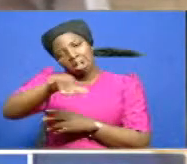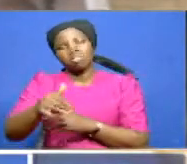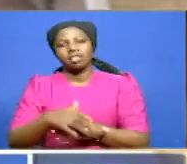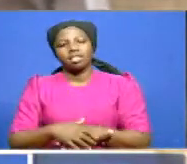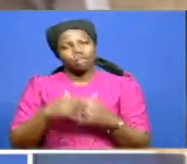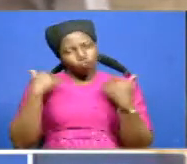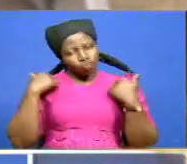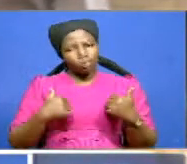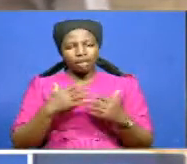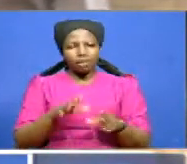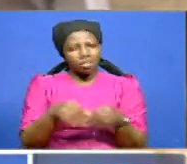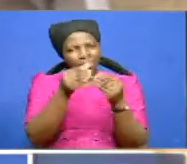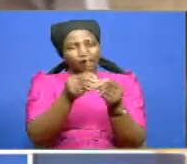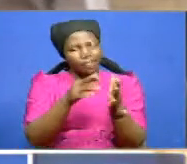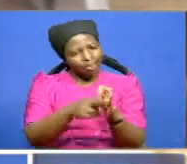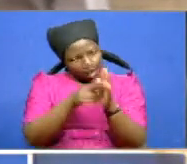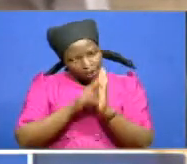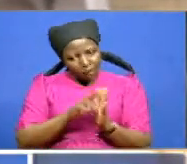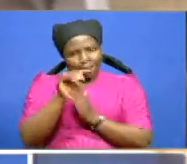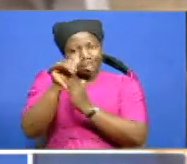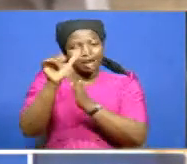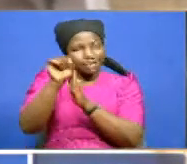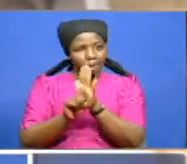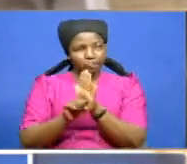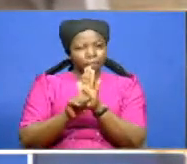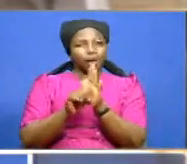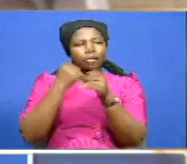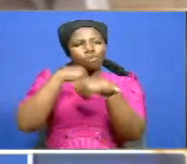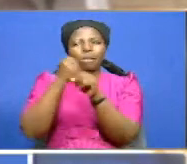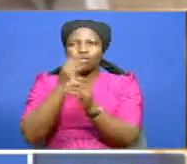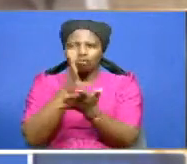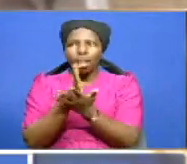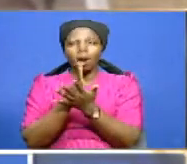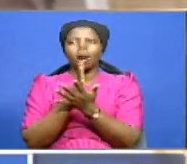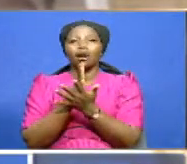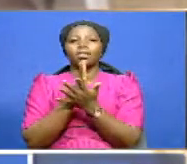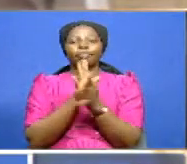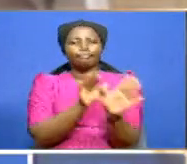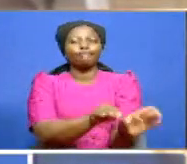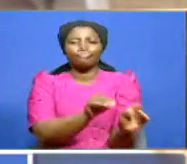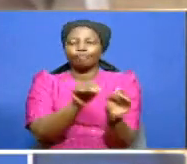the required leadership to ensure a smooth transition.